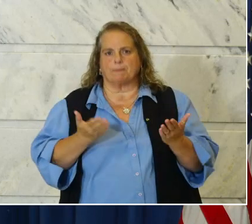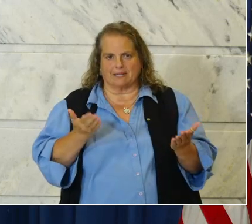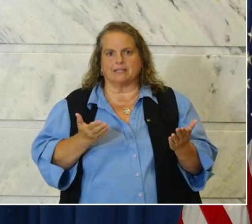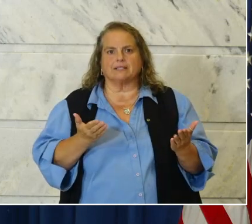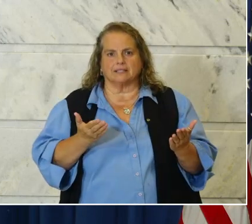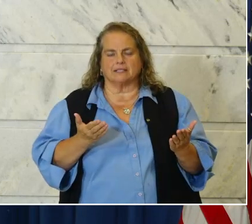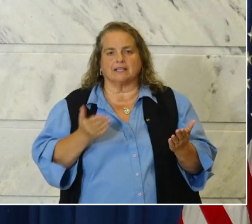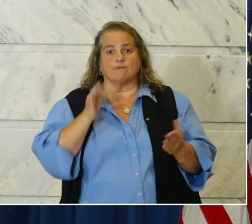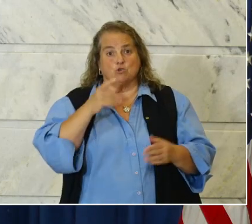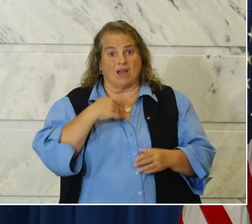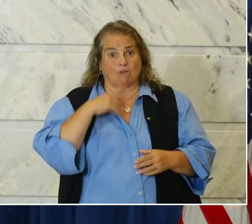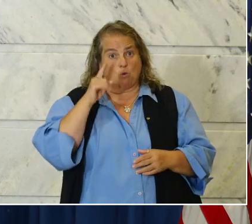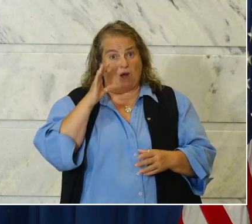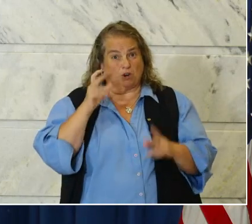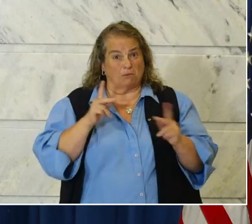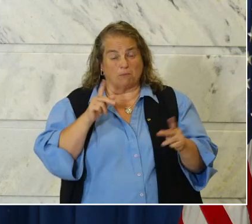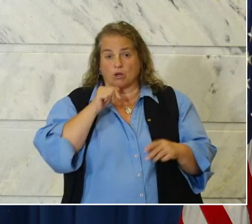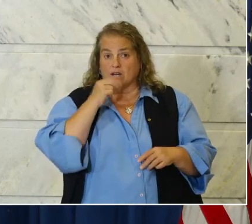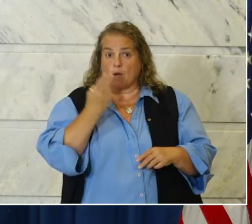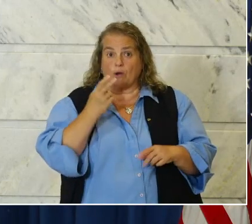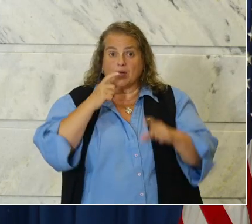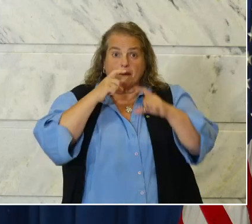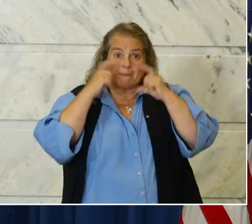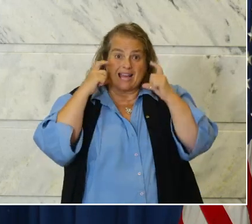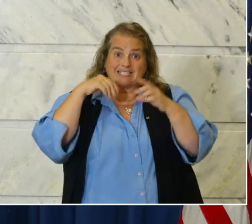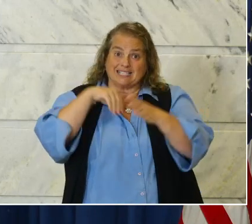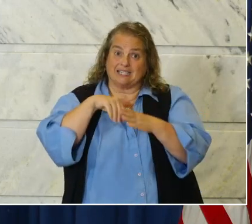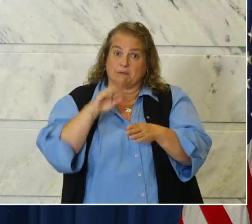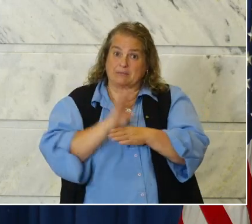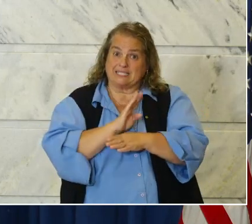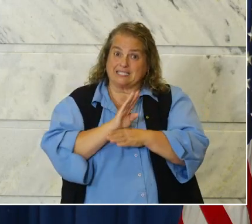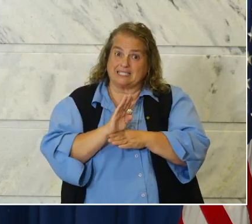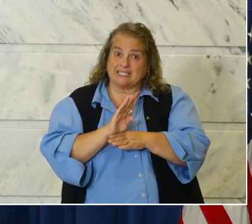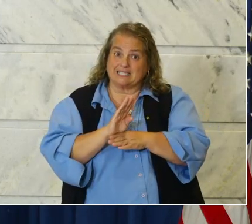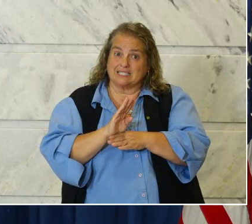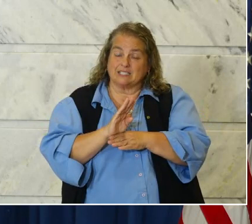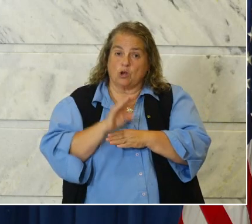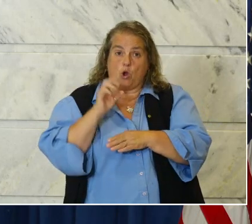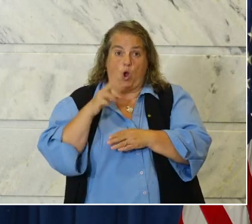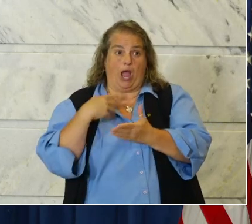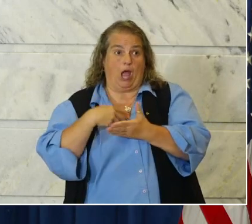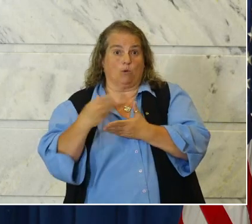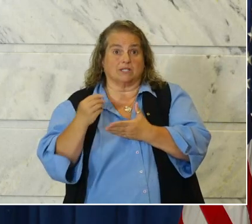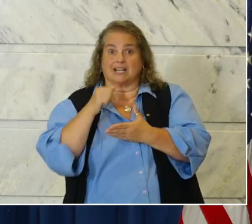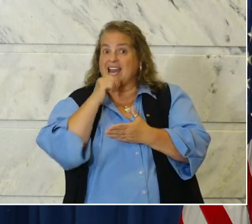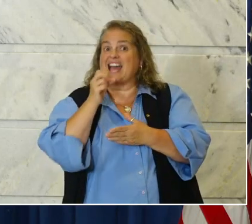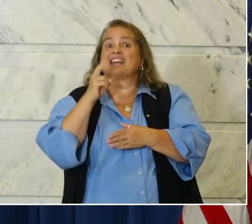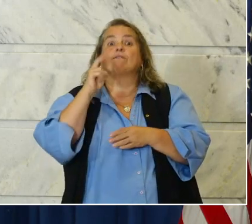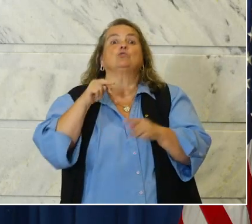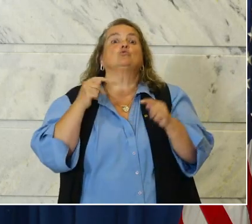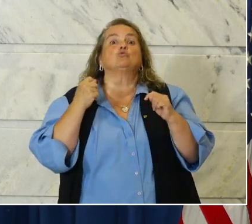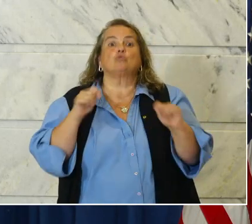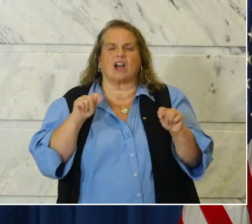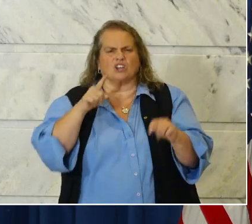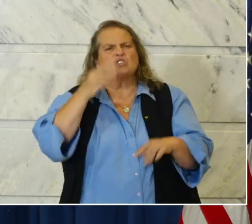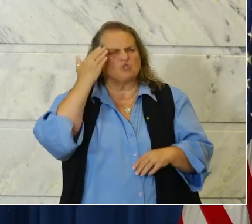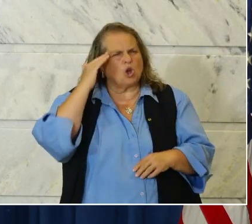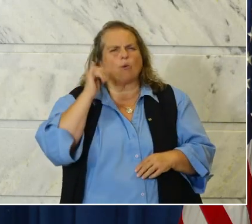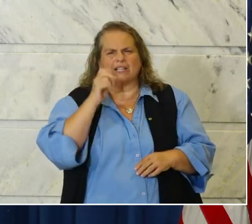you got 100 people not wearing masks inside a facility or outside not even trying, you know it's